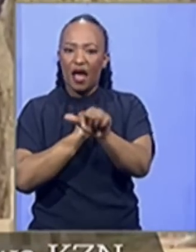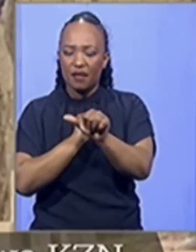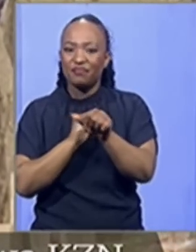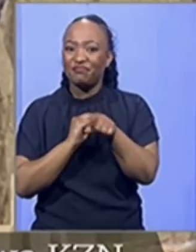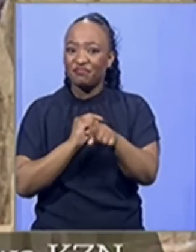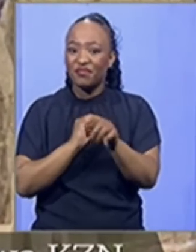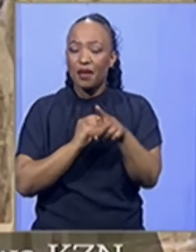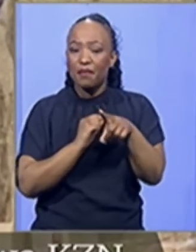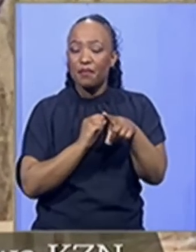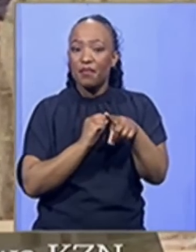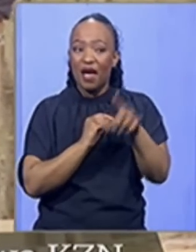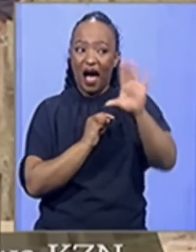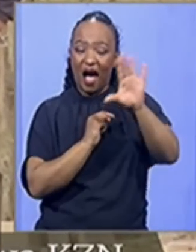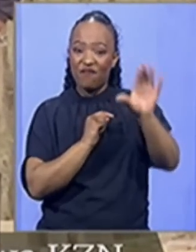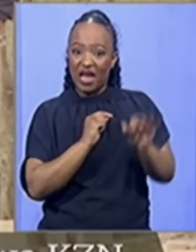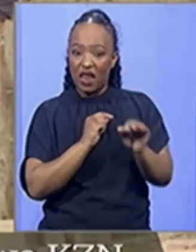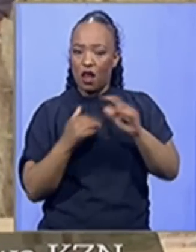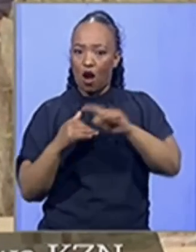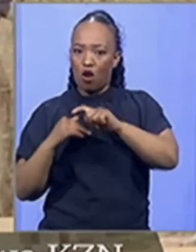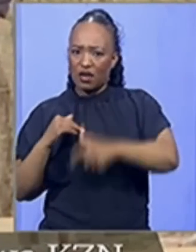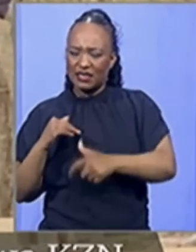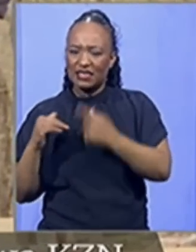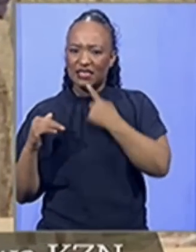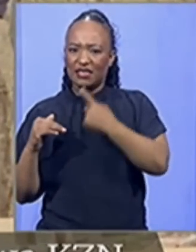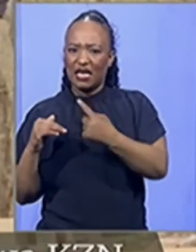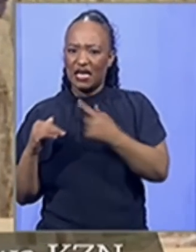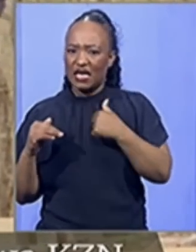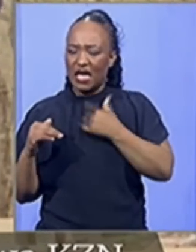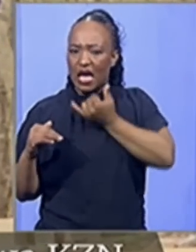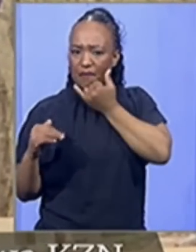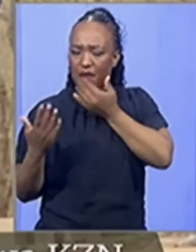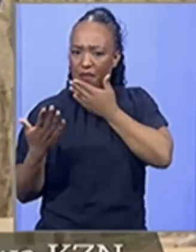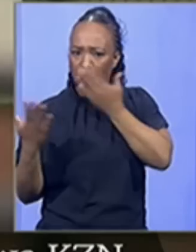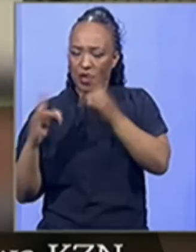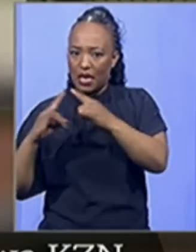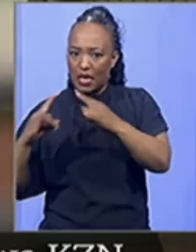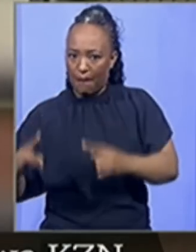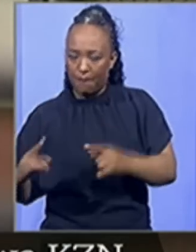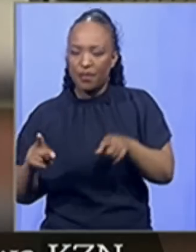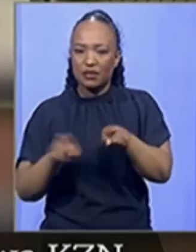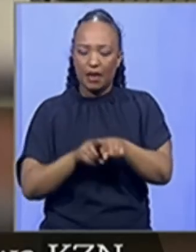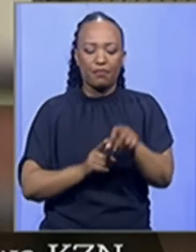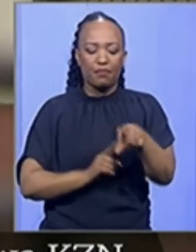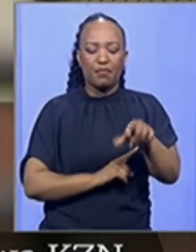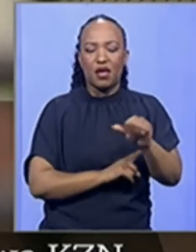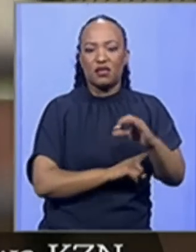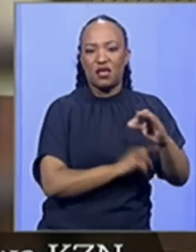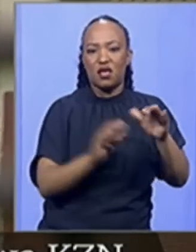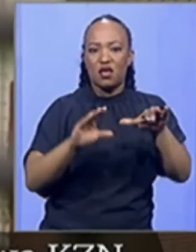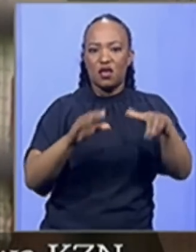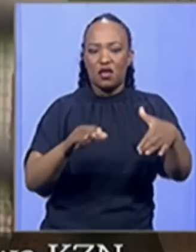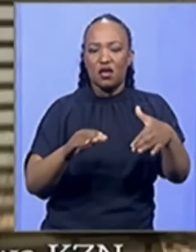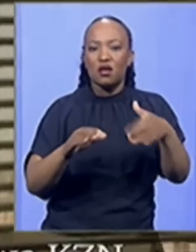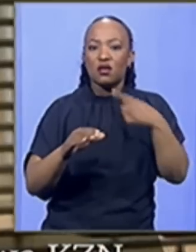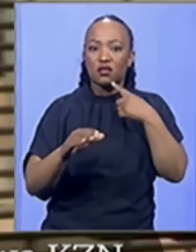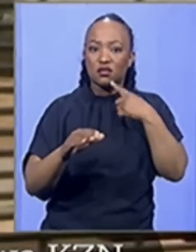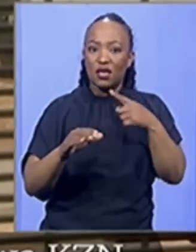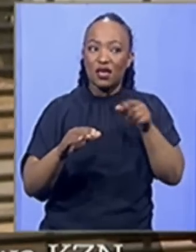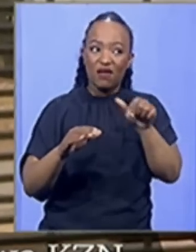tlotlomaditse sepodisi ka tsibogo ya sone ya potlako go tswala kampa. PAC e ikwetse gape go mafapha a tlhabololo ya lefatshe le